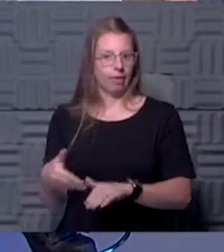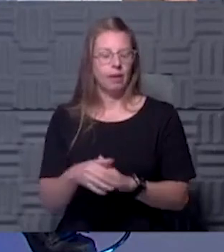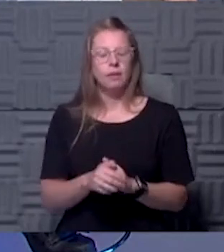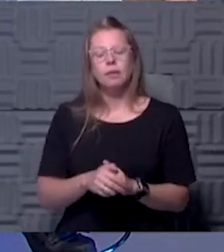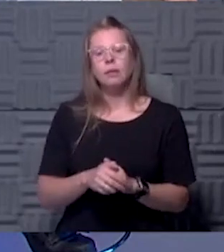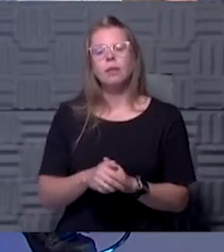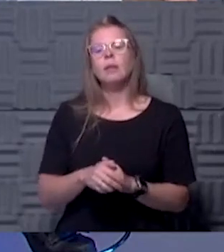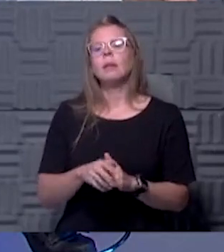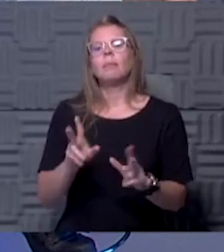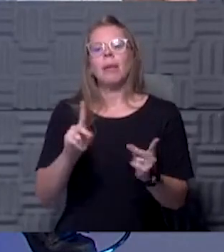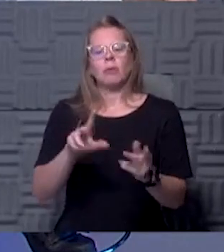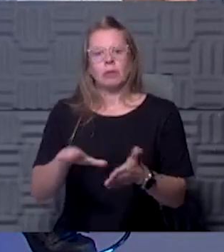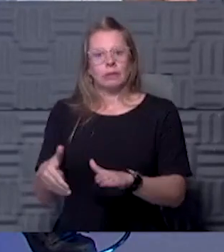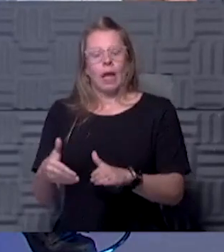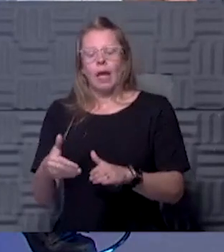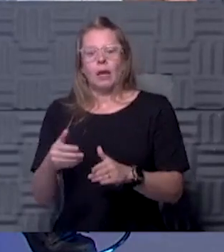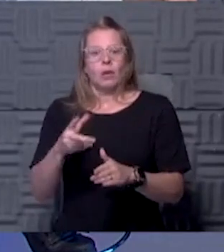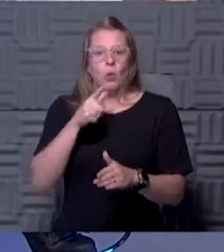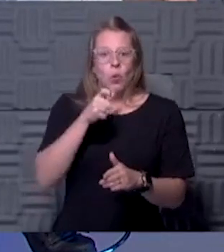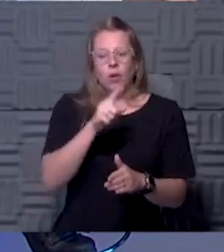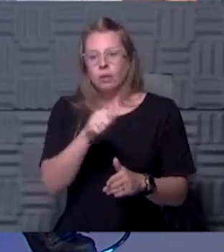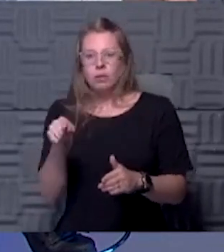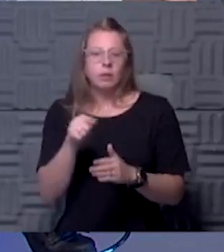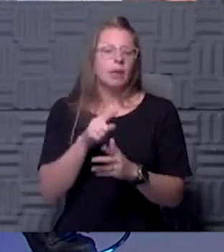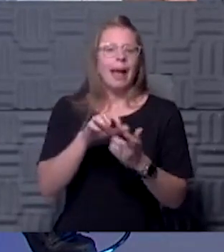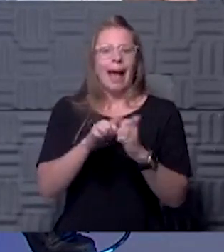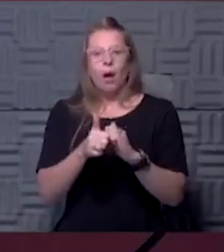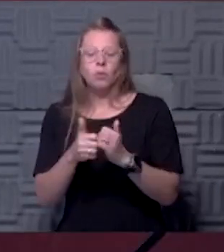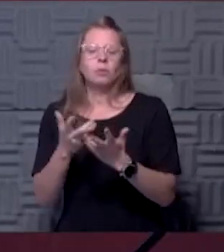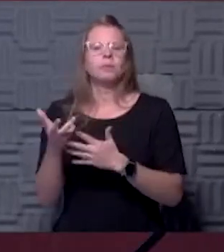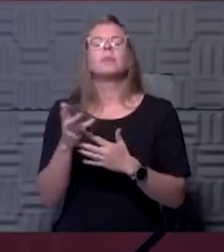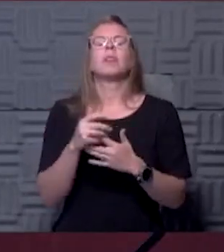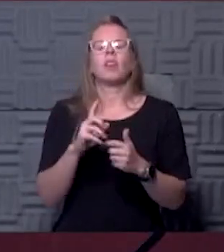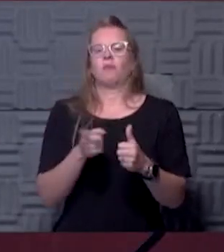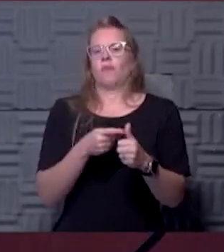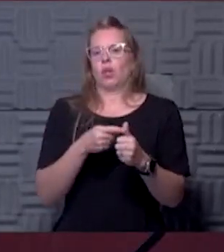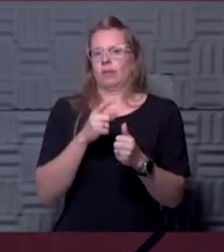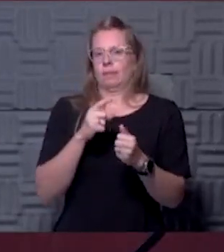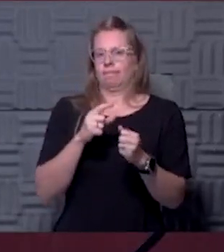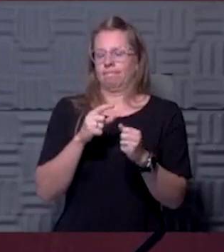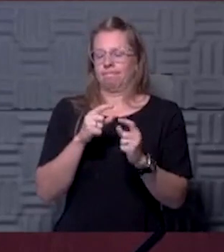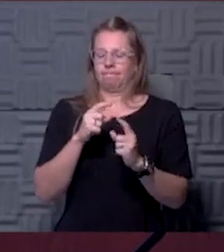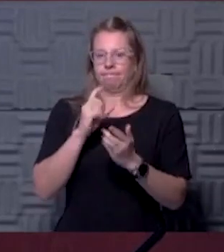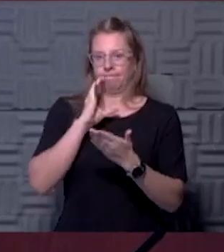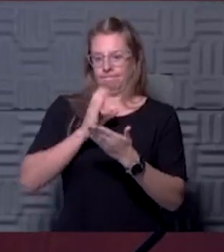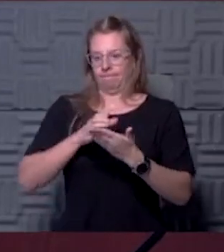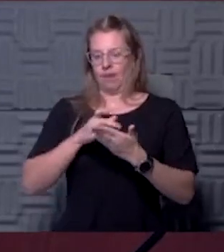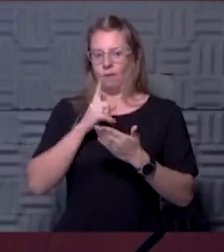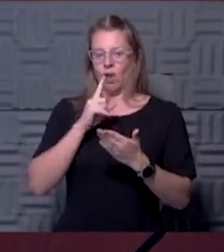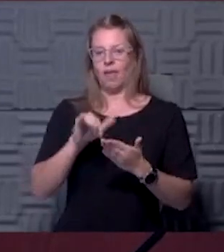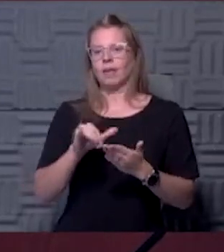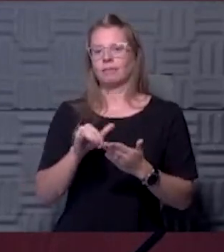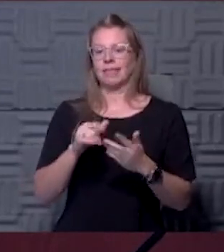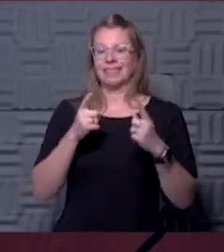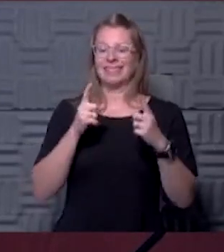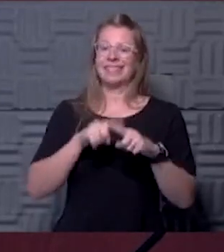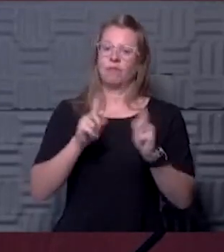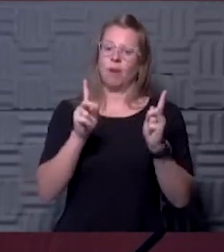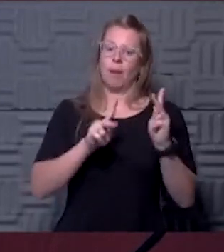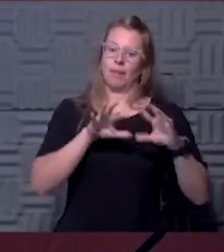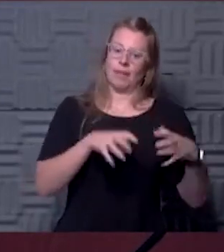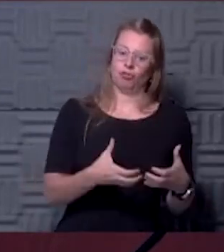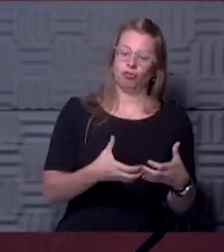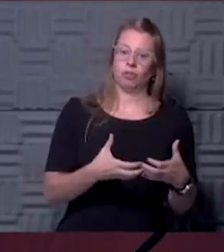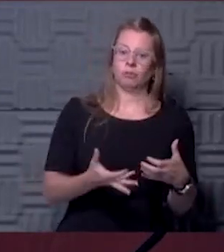that people are ending up there. This is sort of the first look at that there's a different population now than there was in March and April. In the hospital,